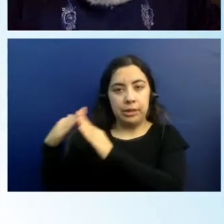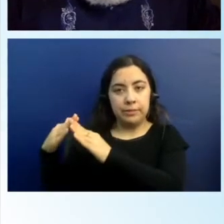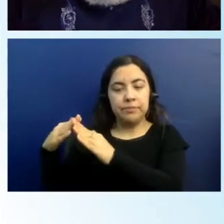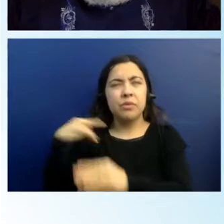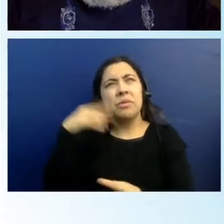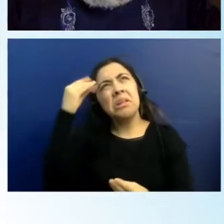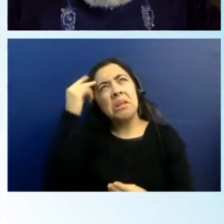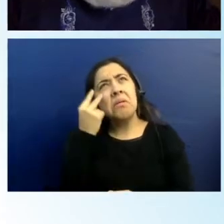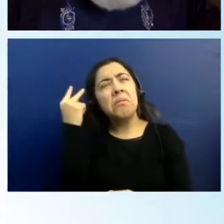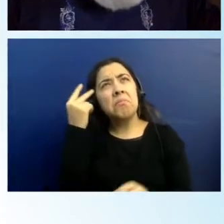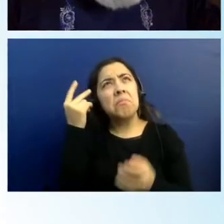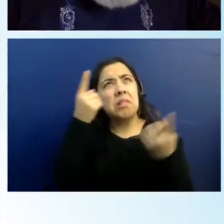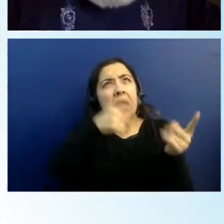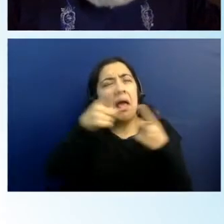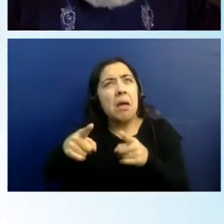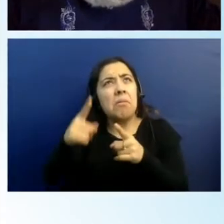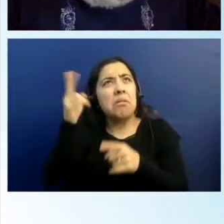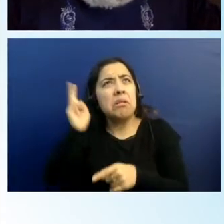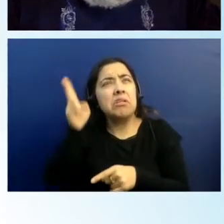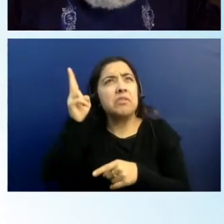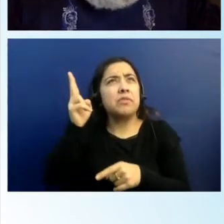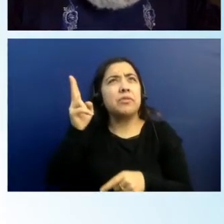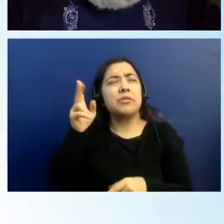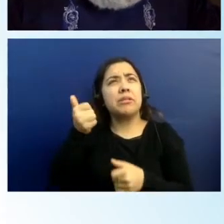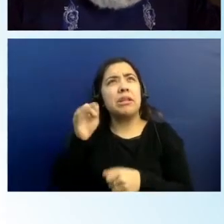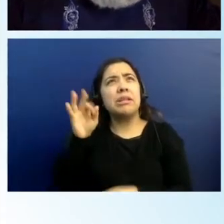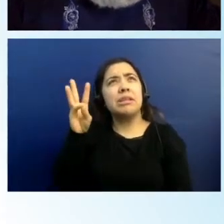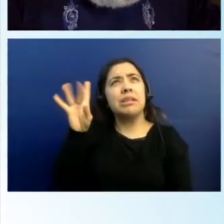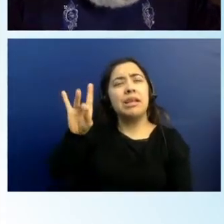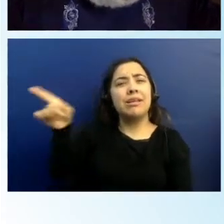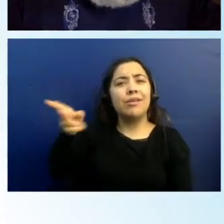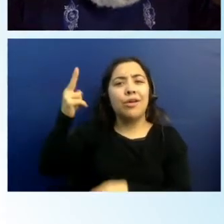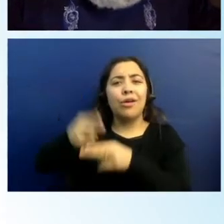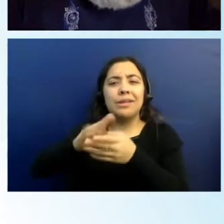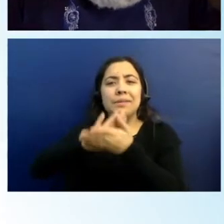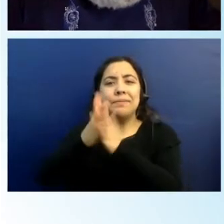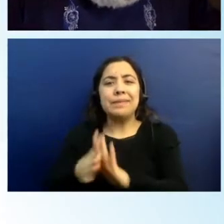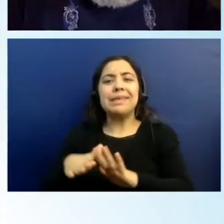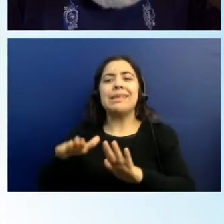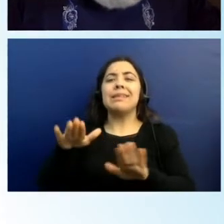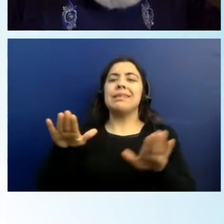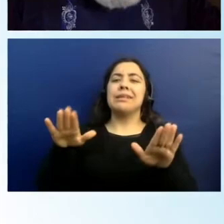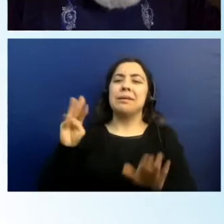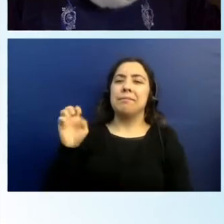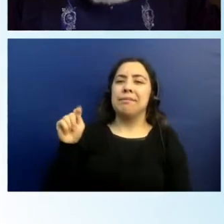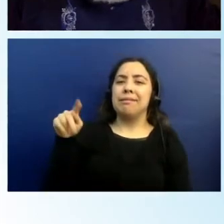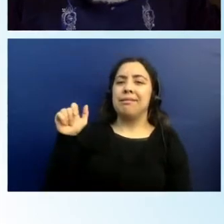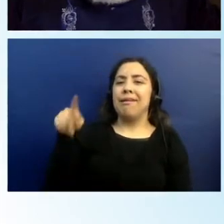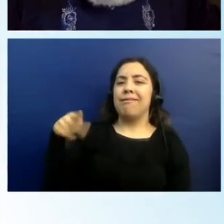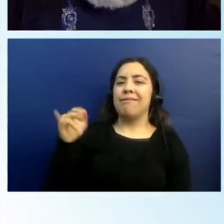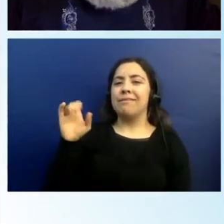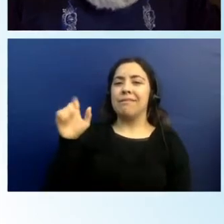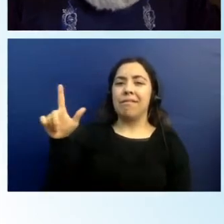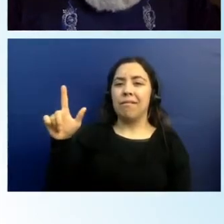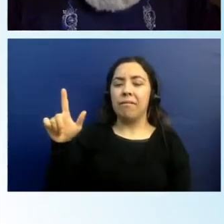in 68, he called it peace, metafísica. And you know, it was the year when Martin Luther King was